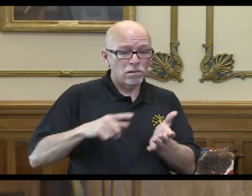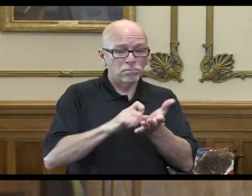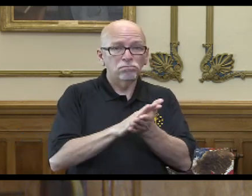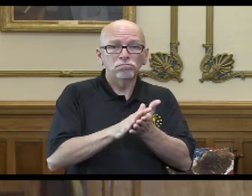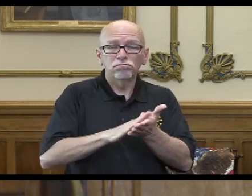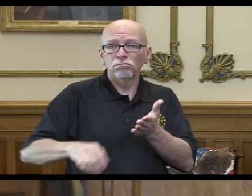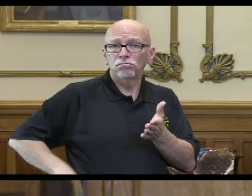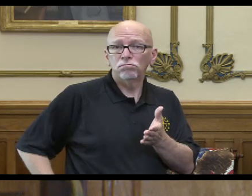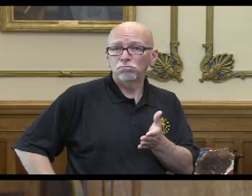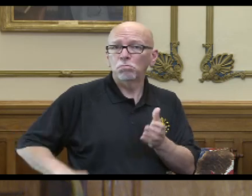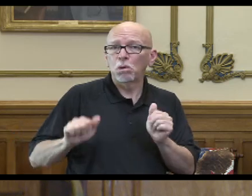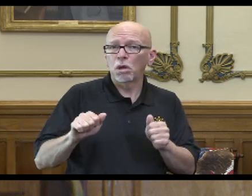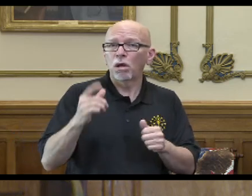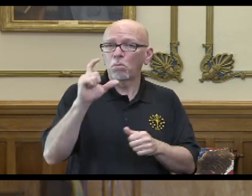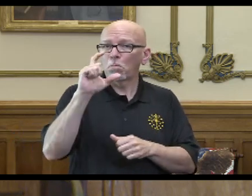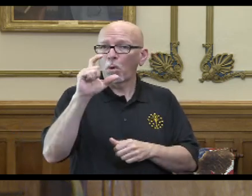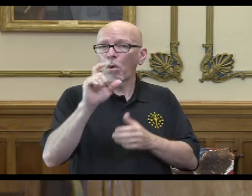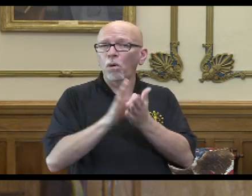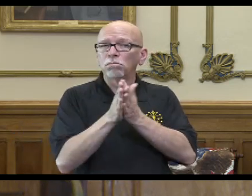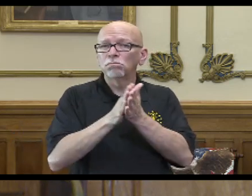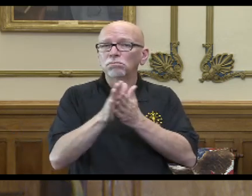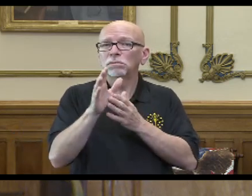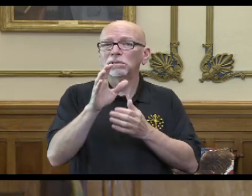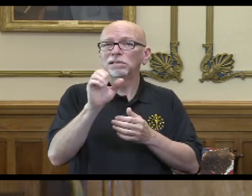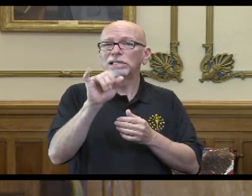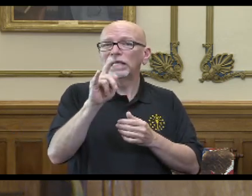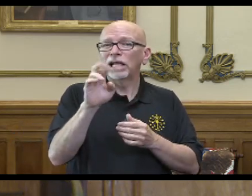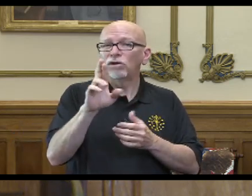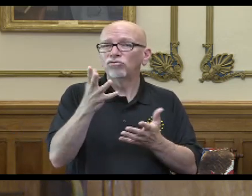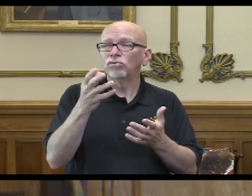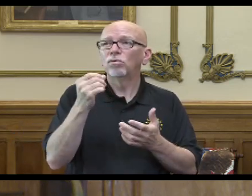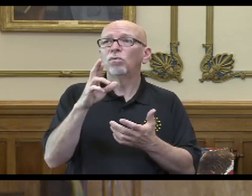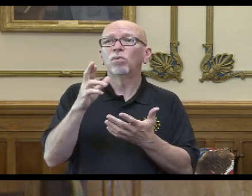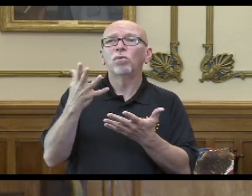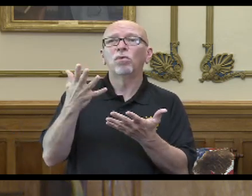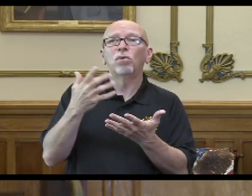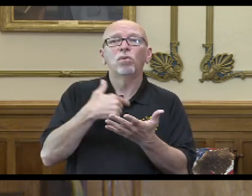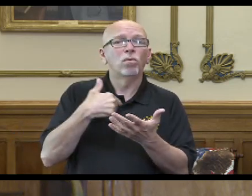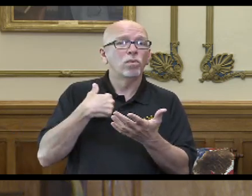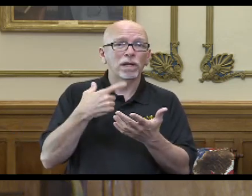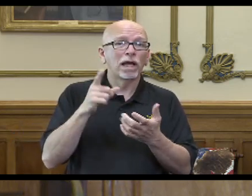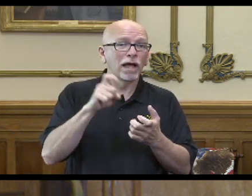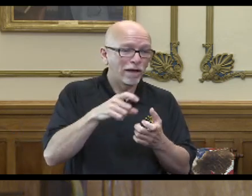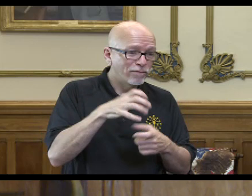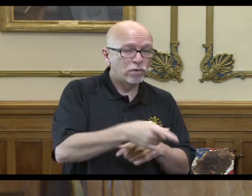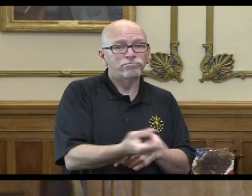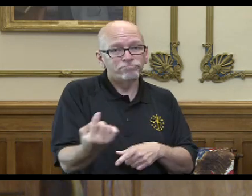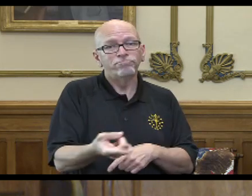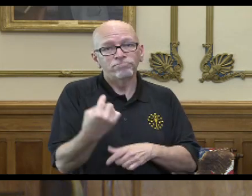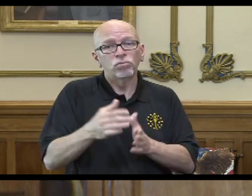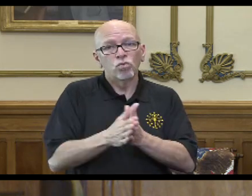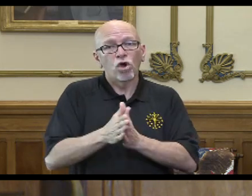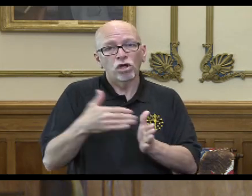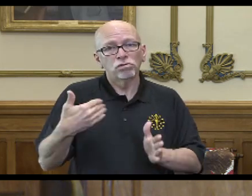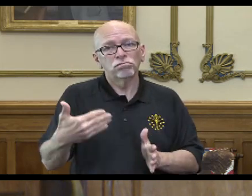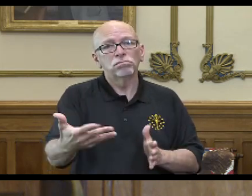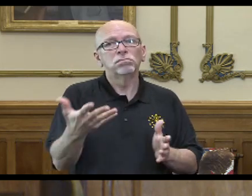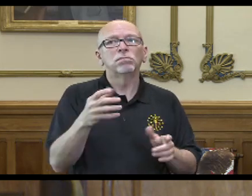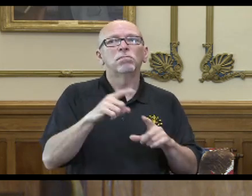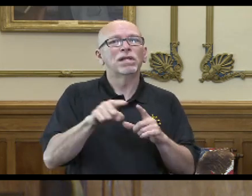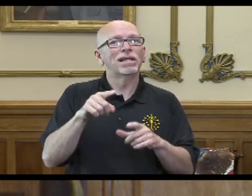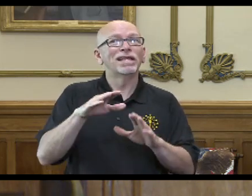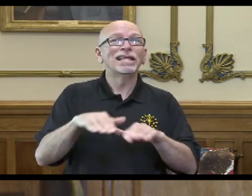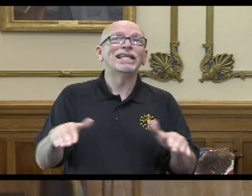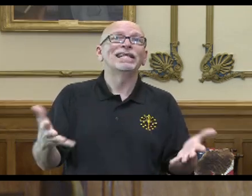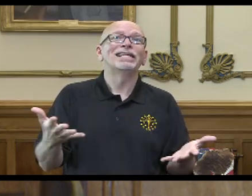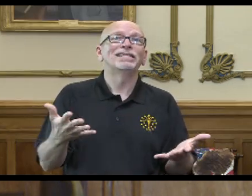hands, the alcohol sanitary equipment, or we wash their hands frequently. But, you know, kids,